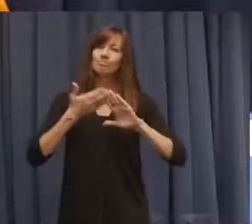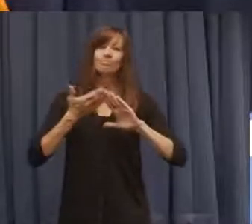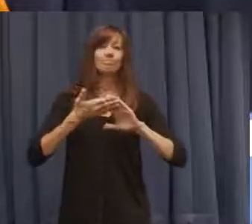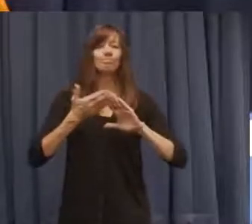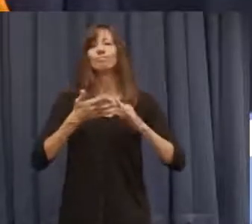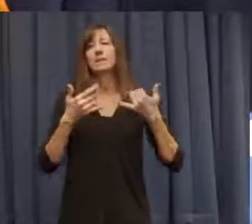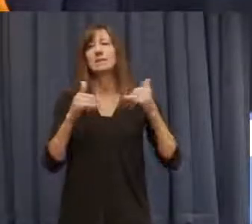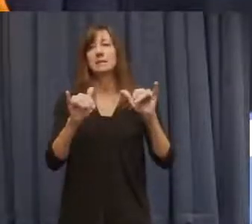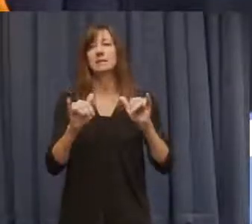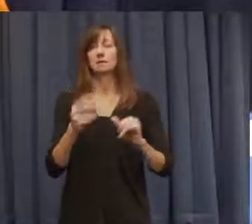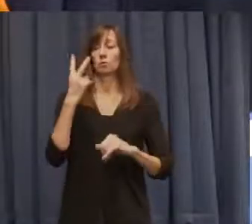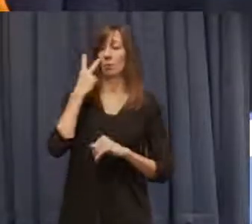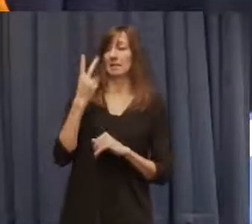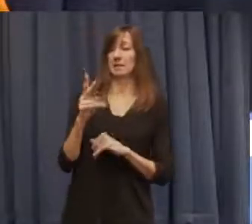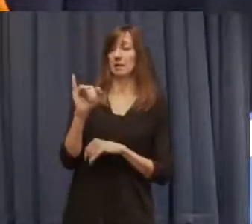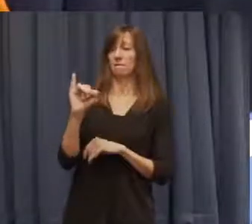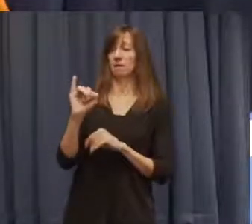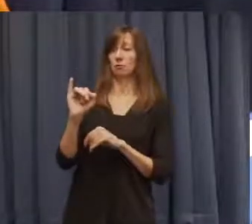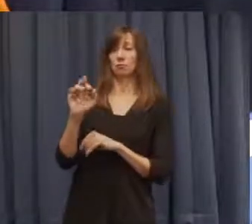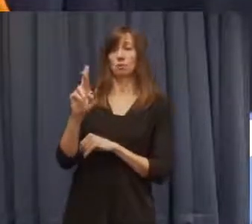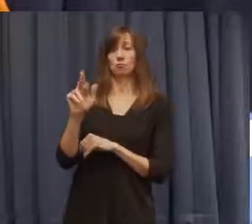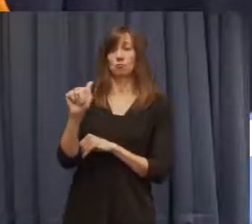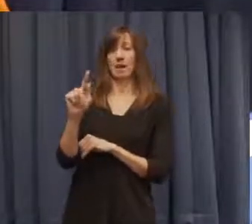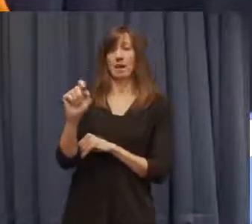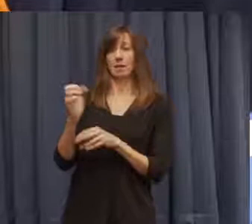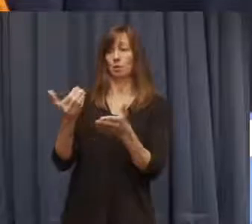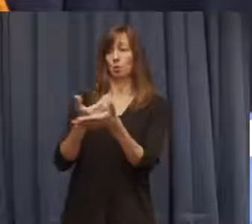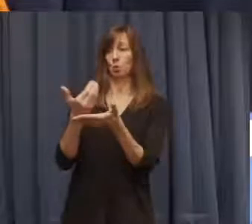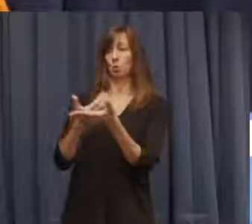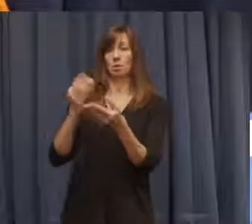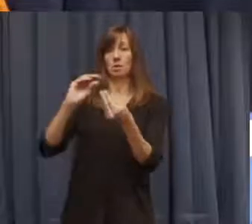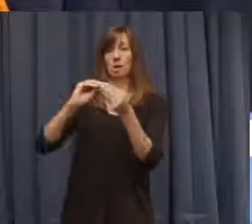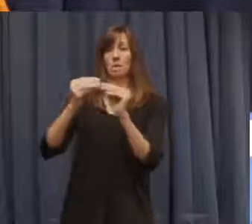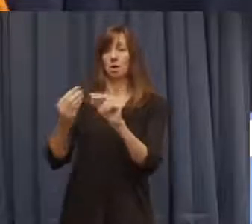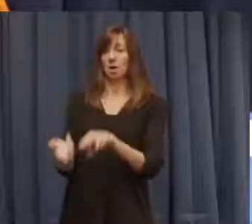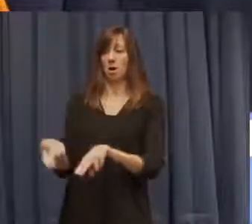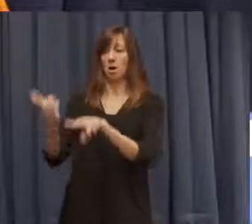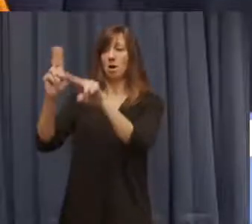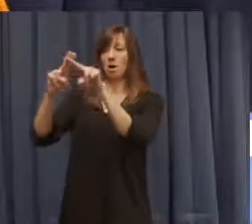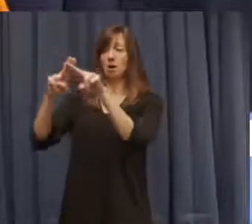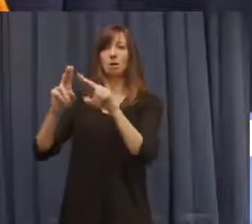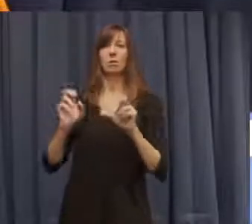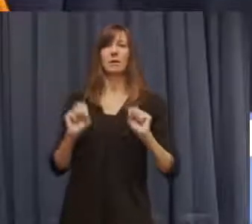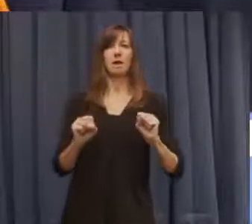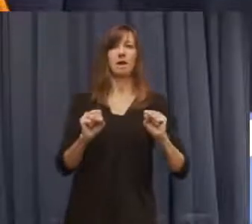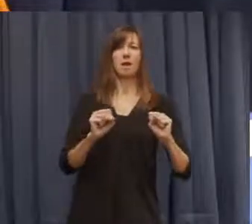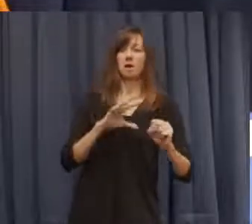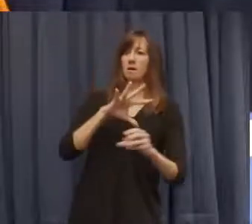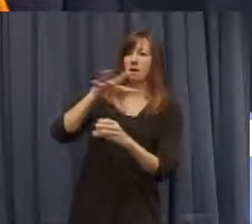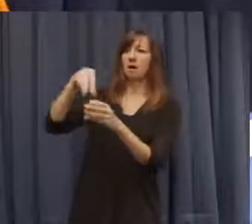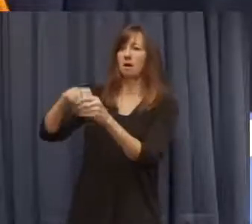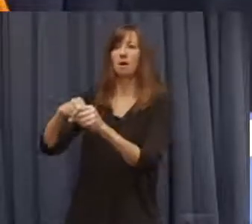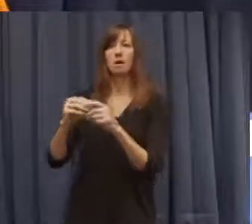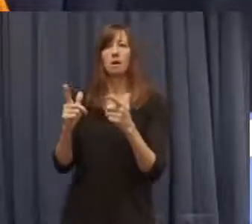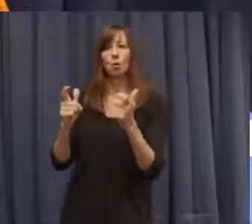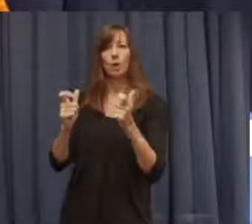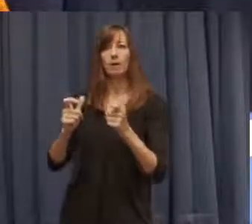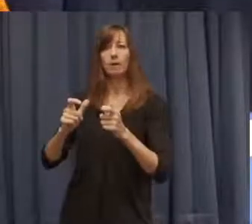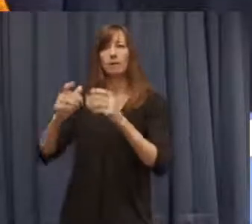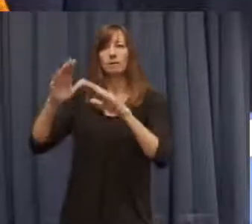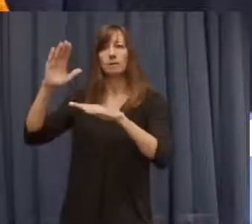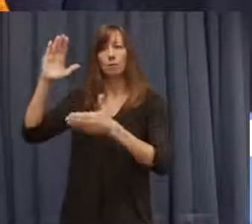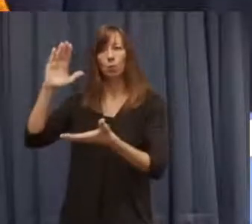we can maintain awareness and ultimately slow and control the spread. So our